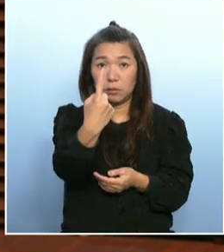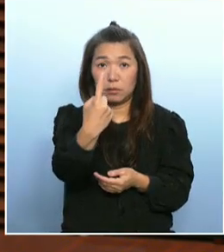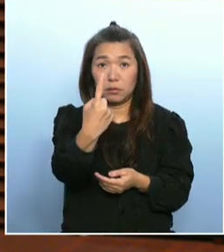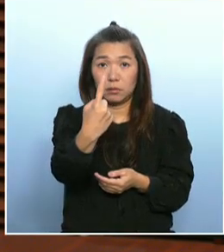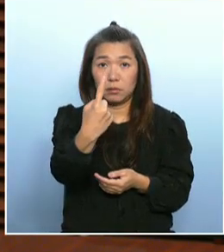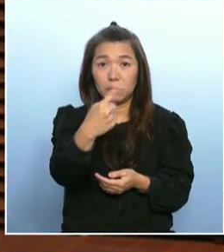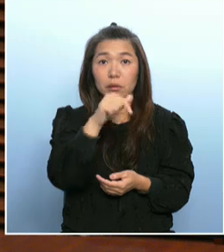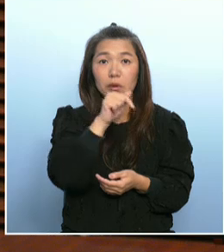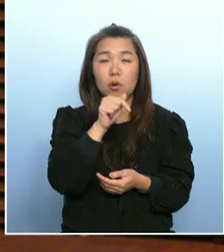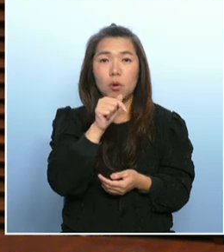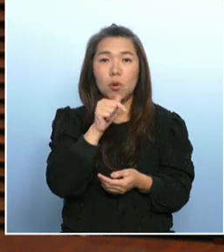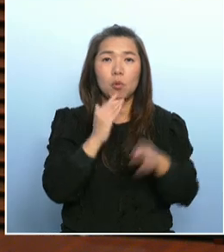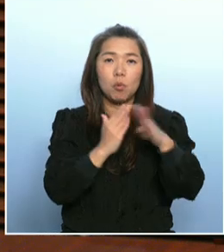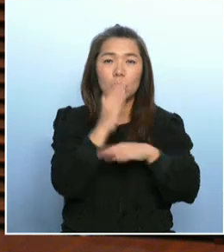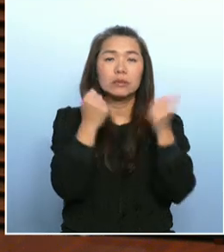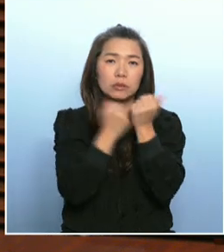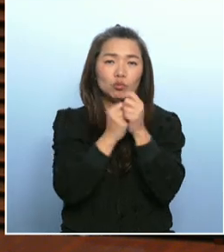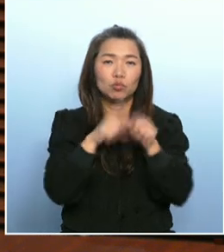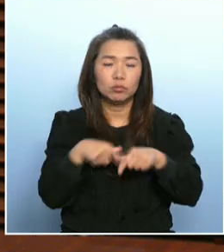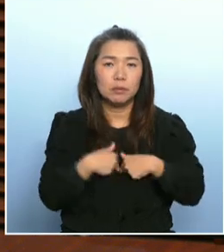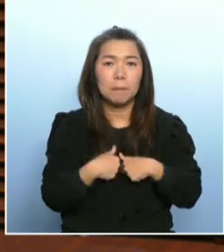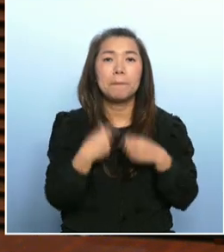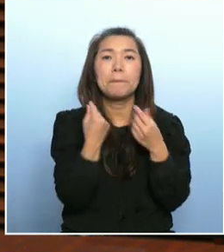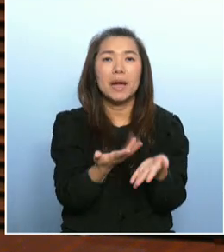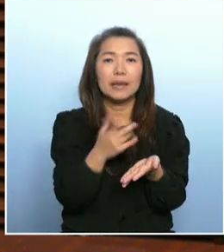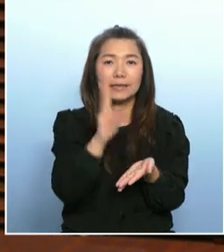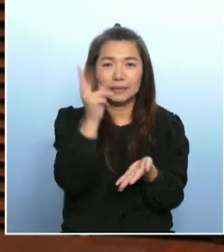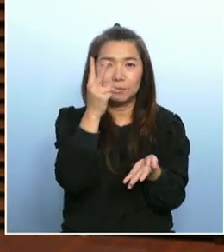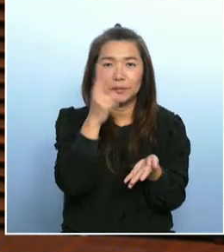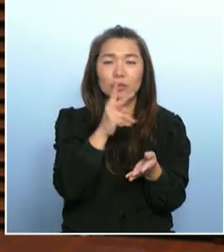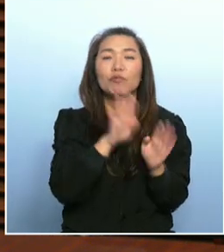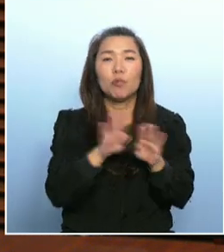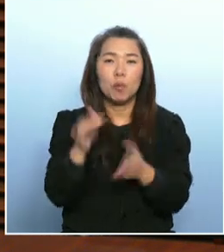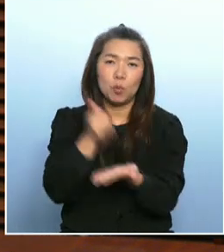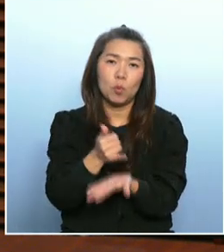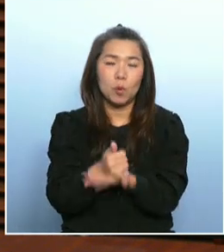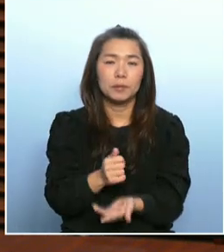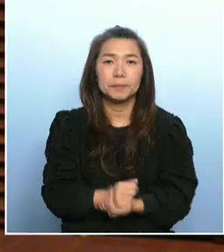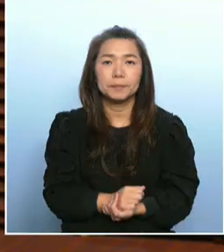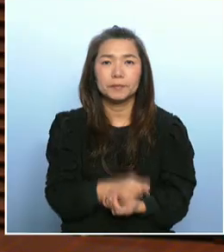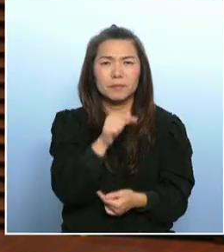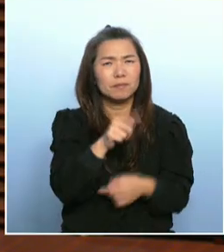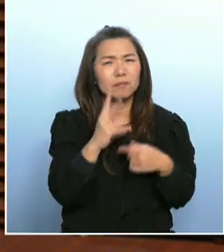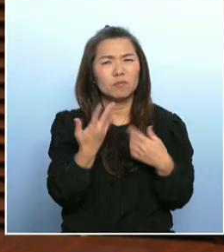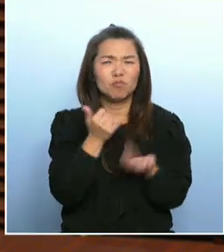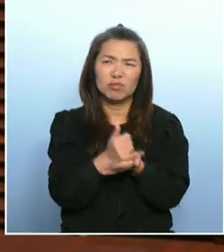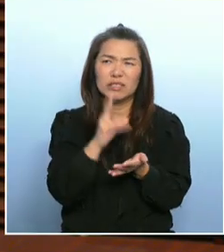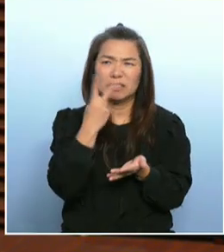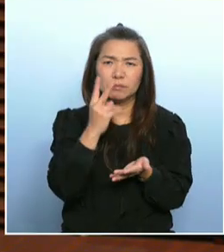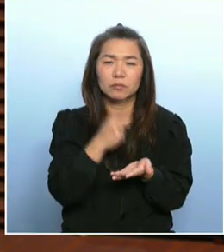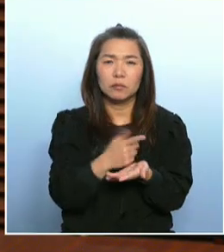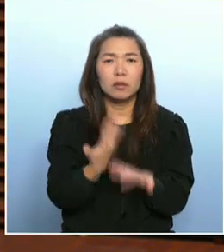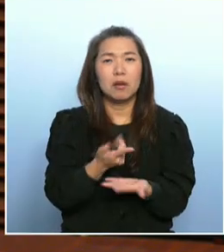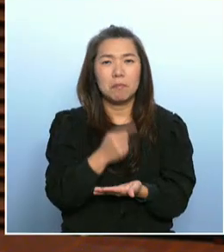I see that there is only one home for tetraplegic patients offering some 20